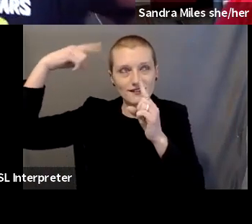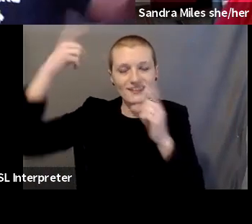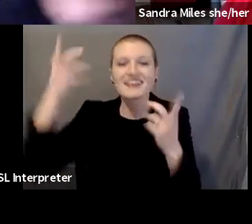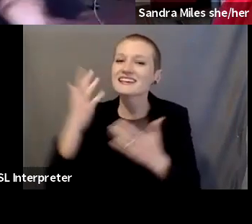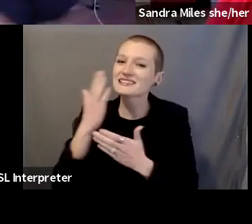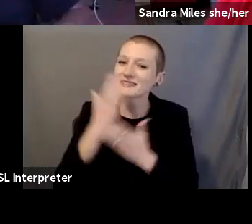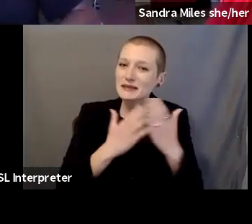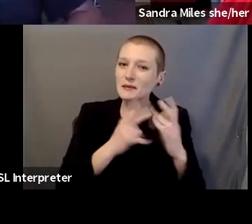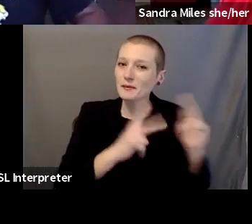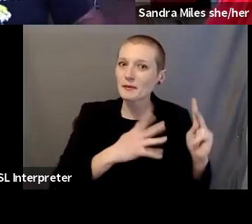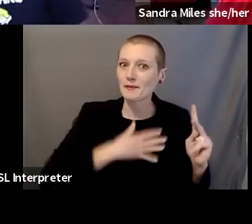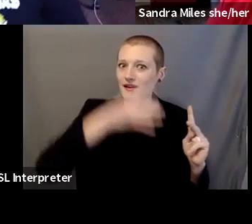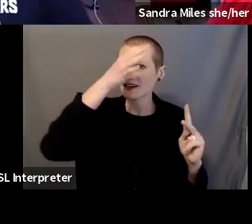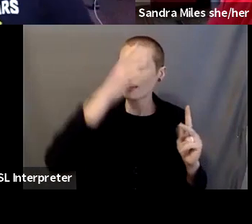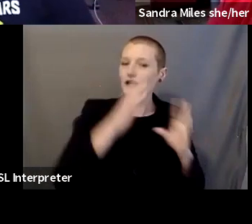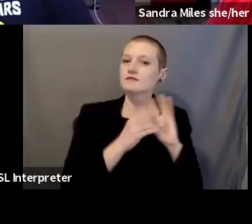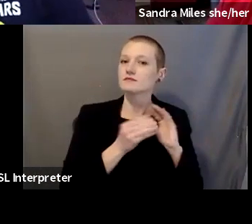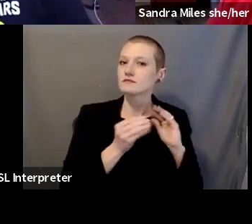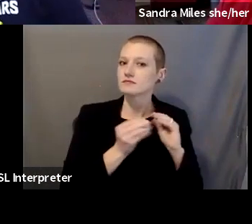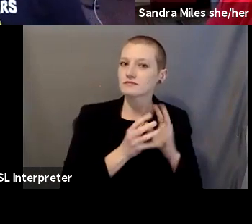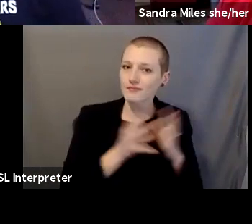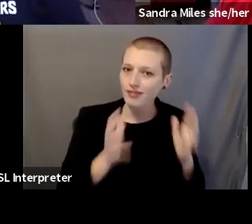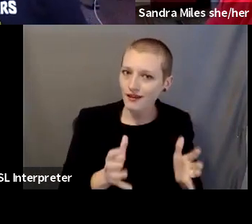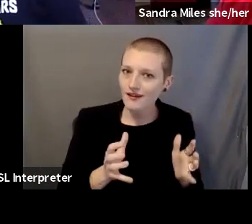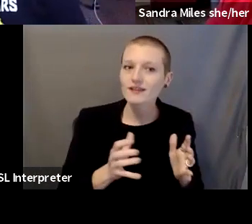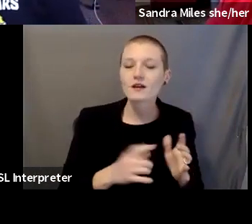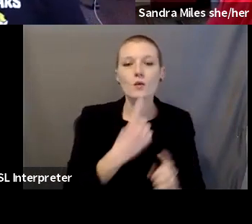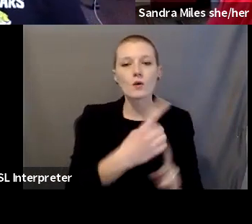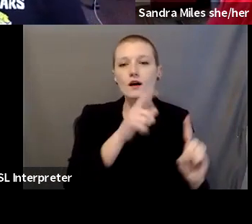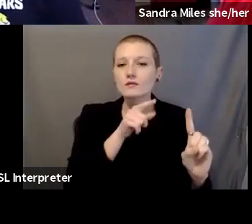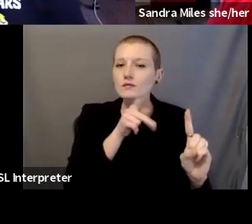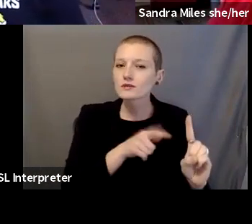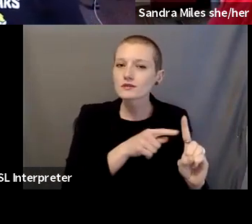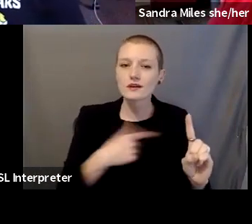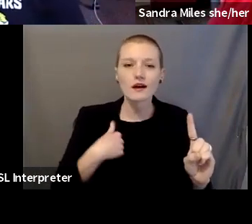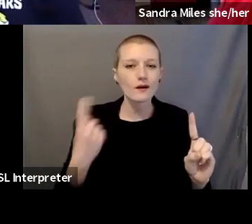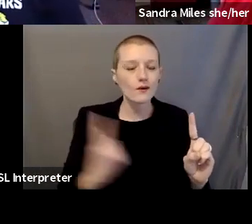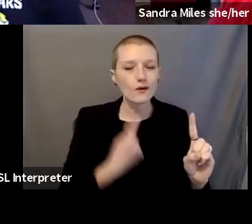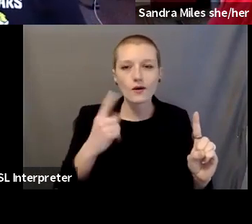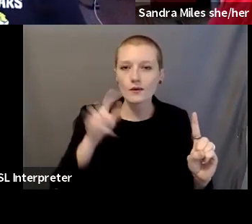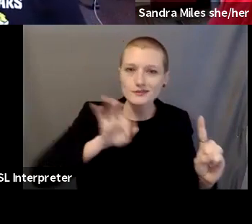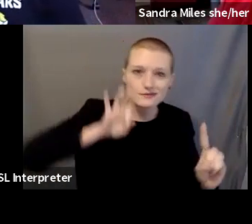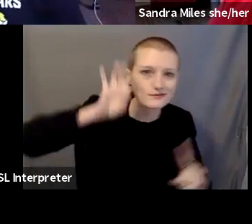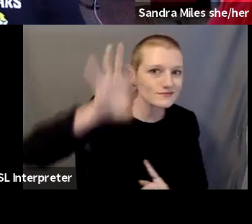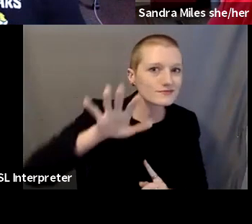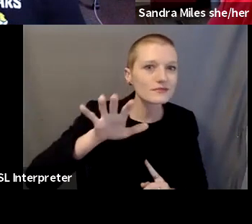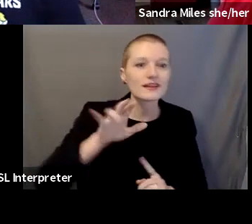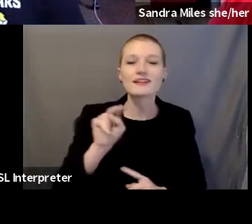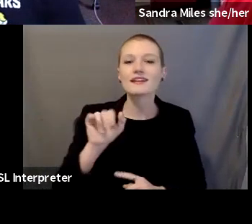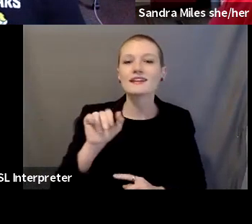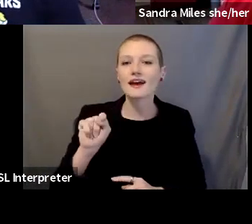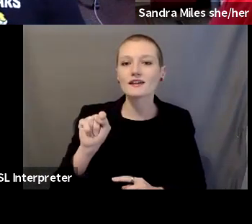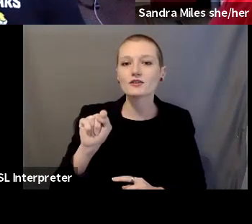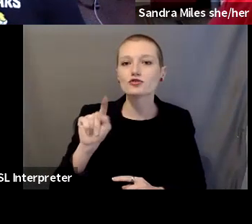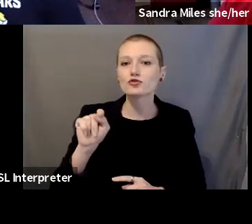father talked about quite a bit. So one of the ones that I always bring up, and speaking of Black History Month, Nat Turner